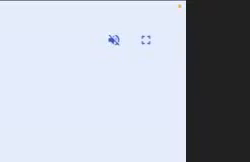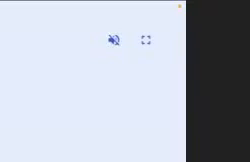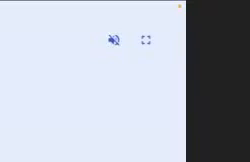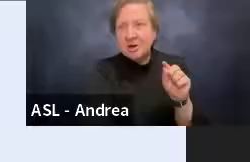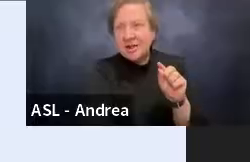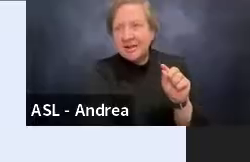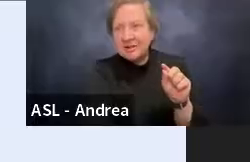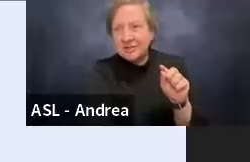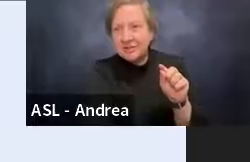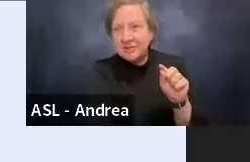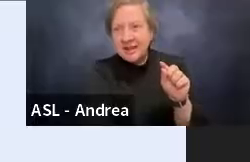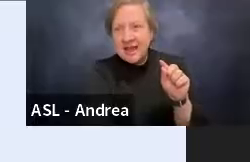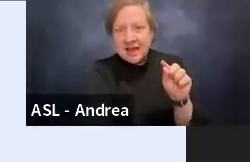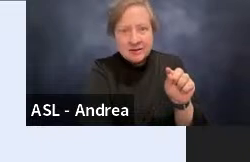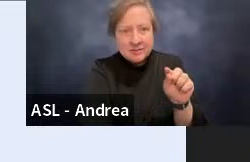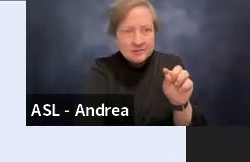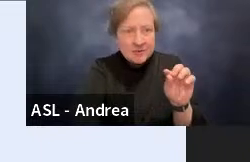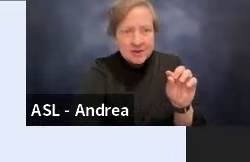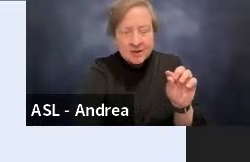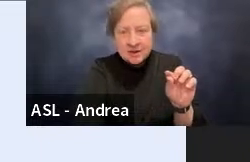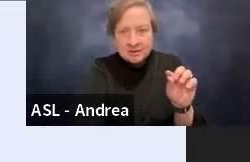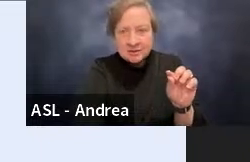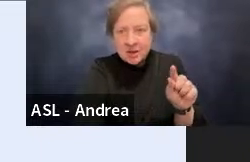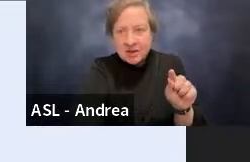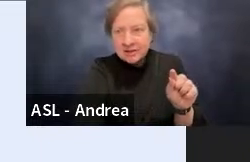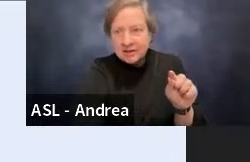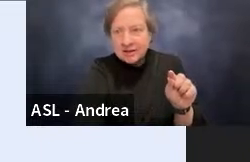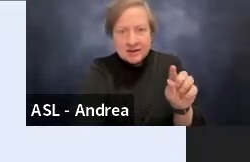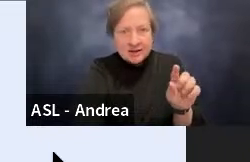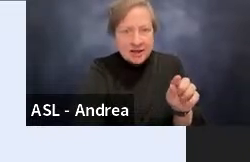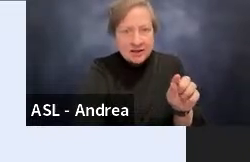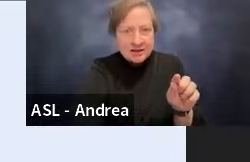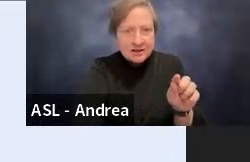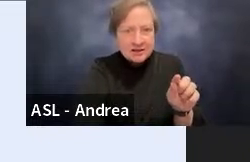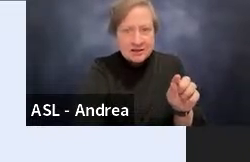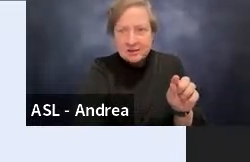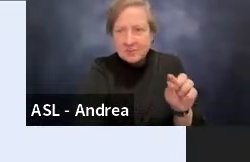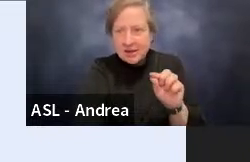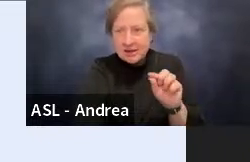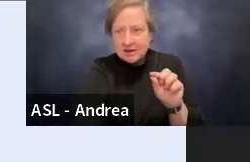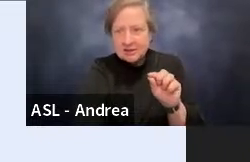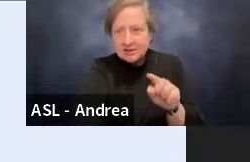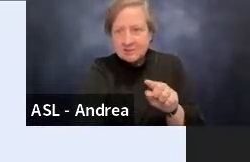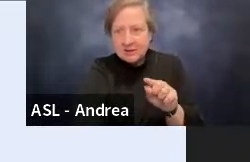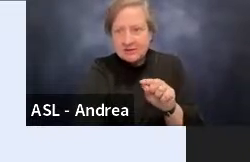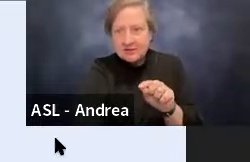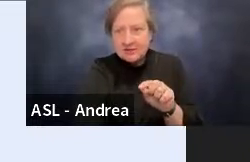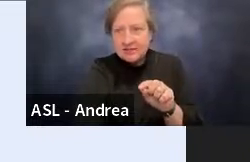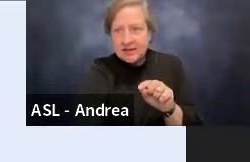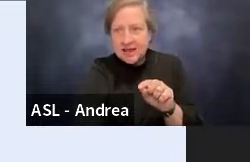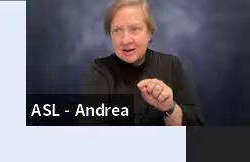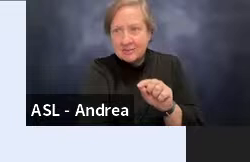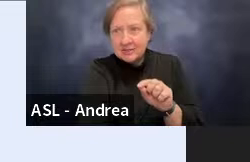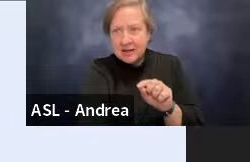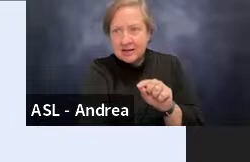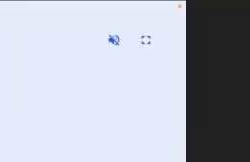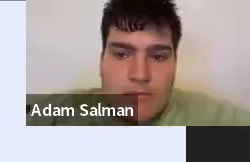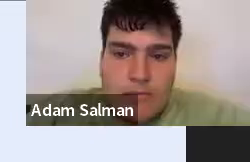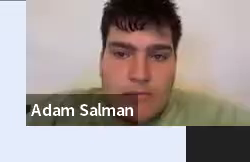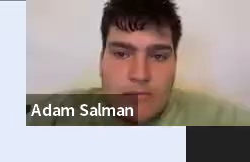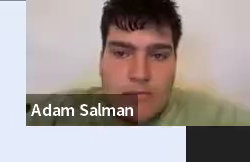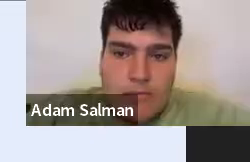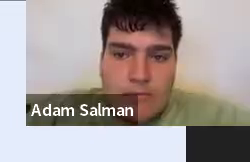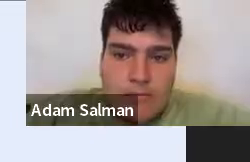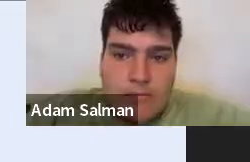This is the interpreter. I'll actually need Adam spotlit and not Amanda to be able to see Adam.